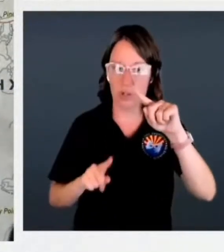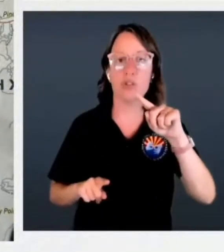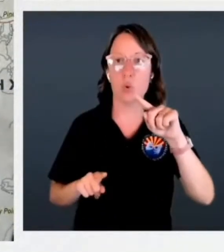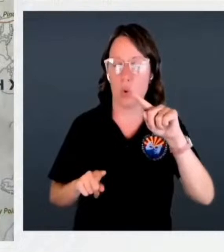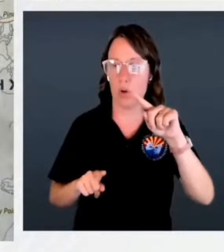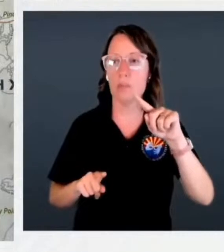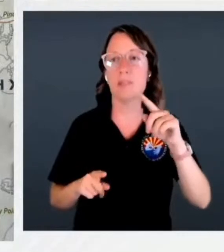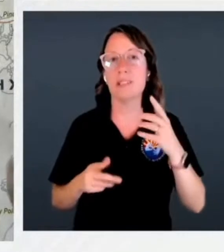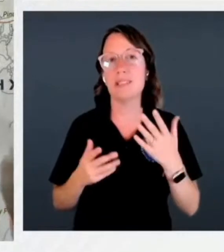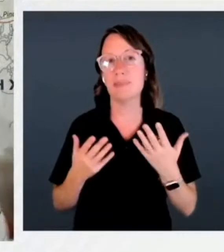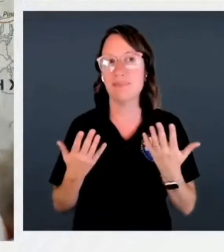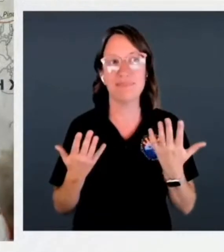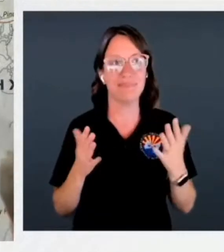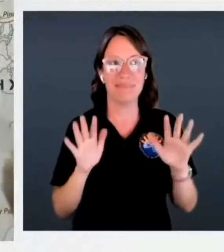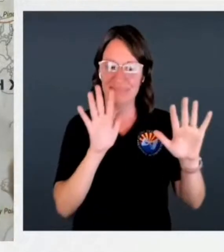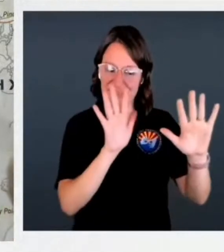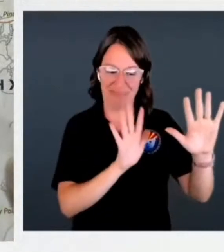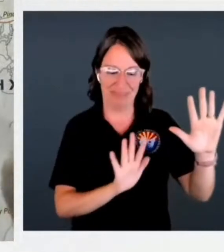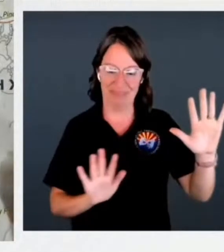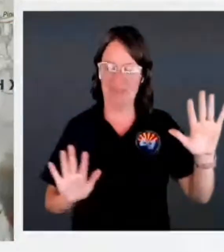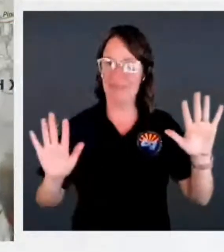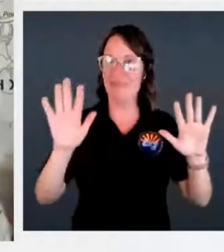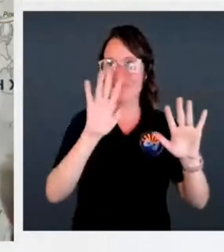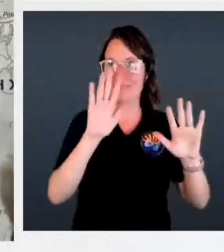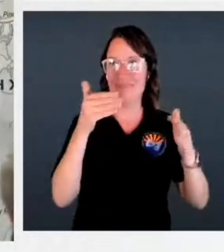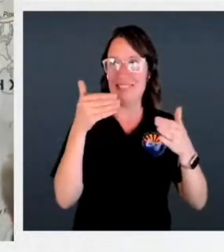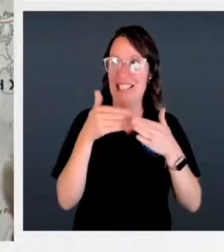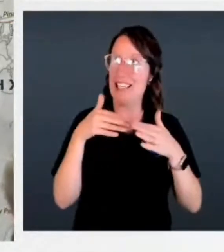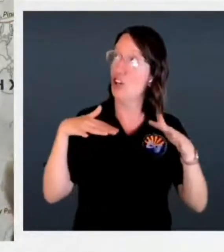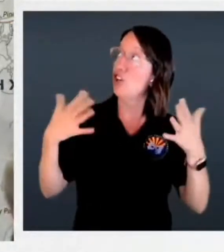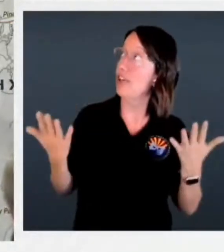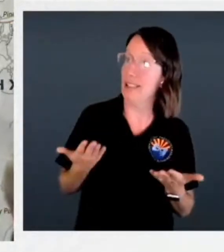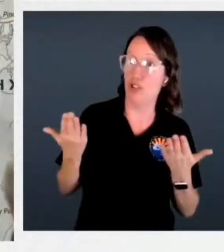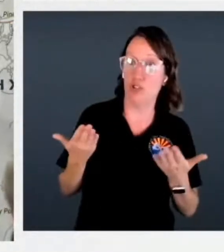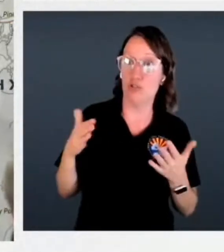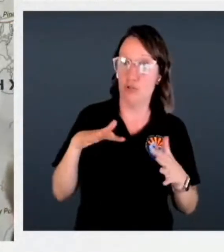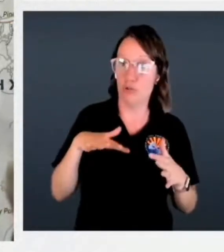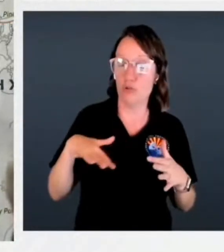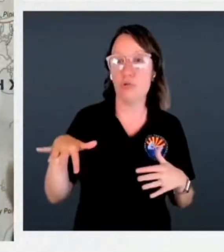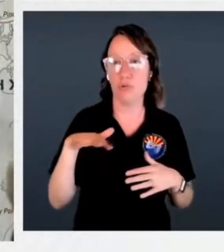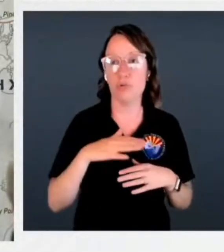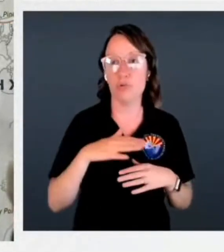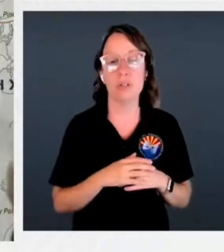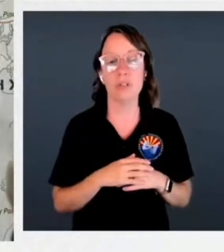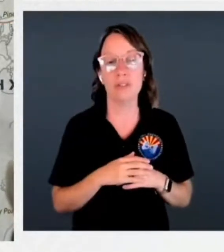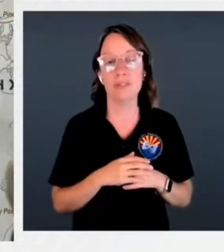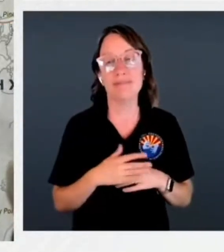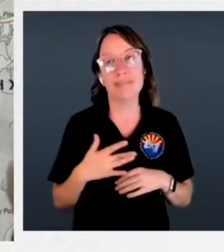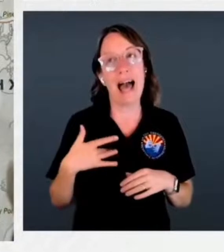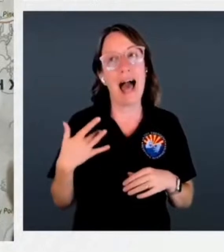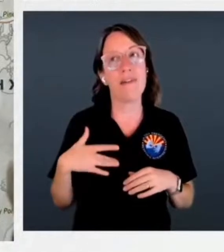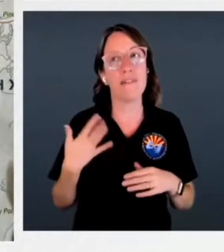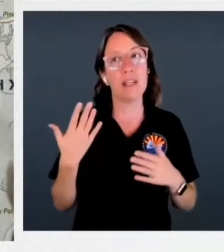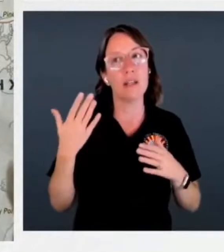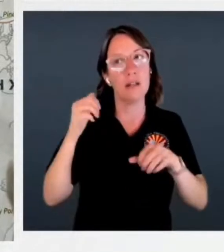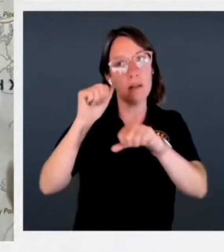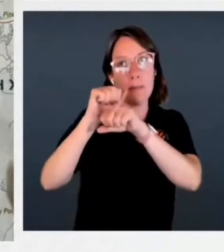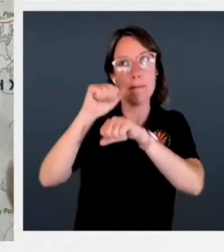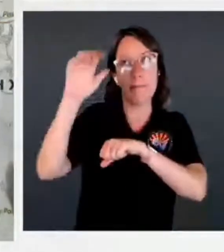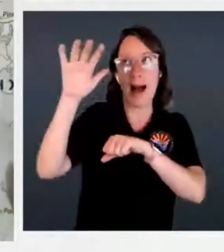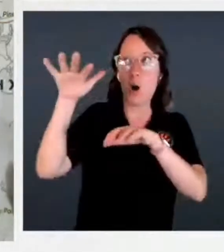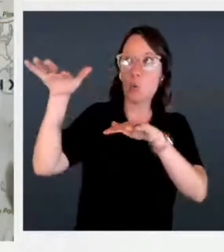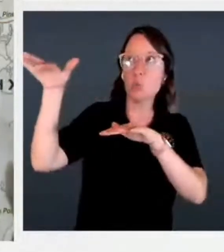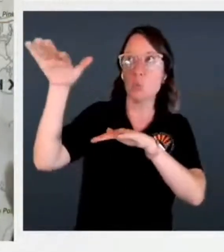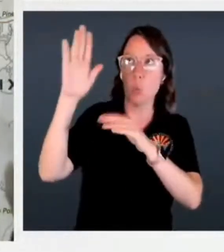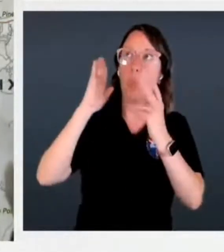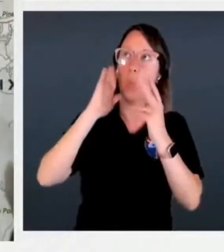to scattered coverage with the thunderstorms over the area, and pretty good confidence that at least in the mountains around here that we'll see some of